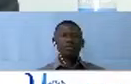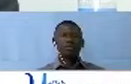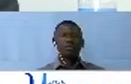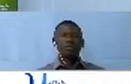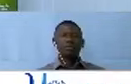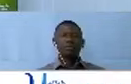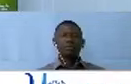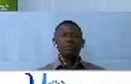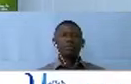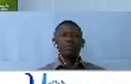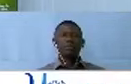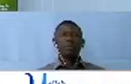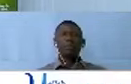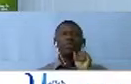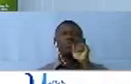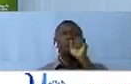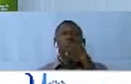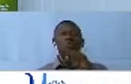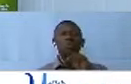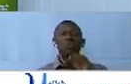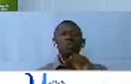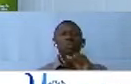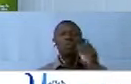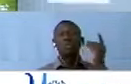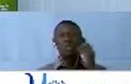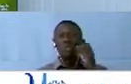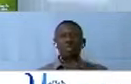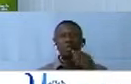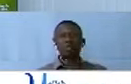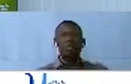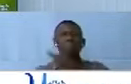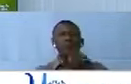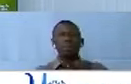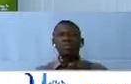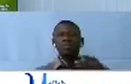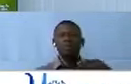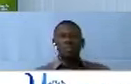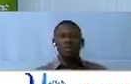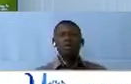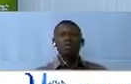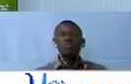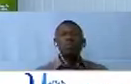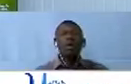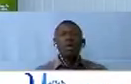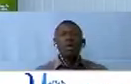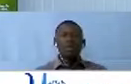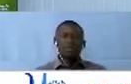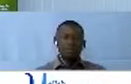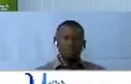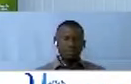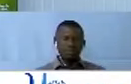birth? Ibuluta Muntoya, Anisanjuma. I was born in Sukuta in